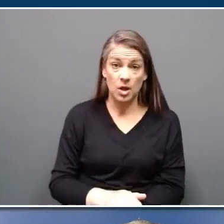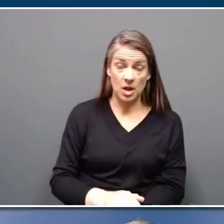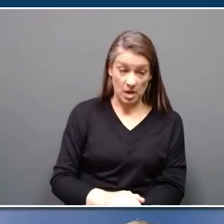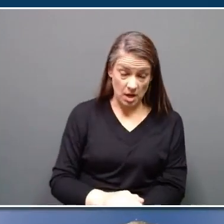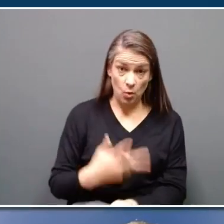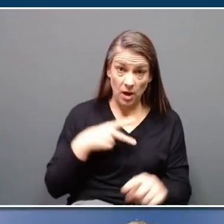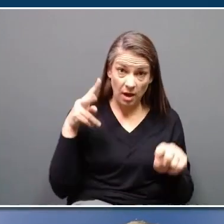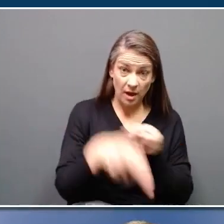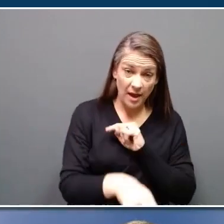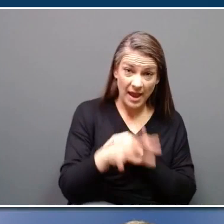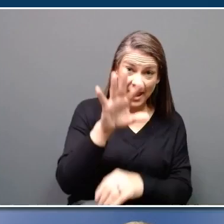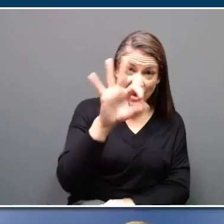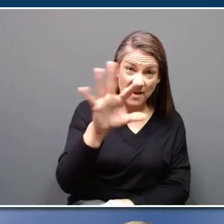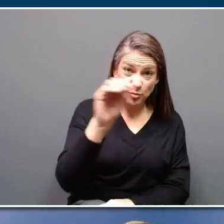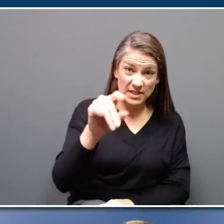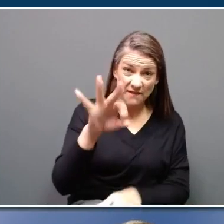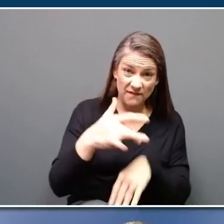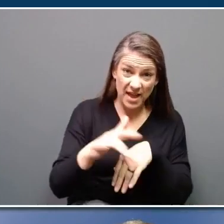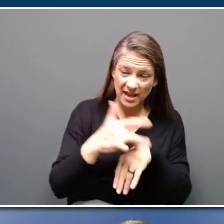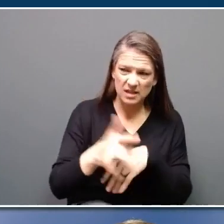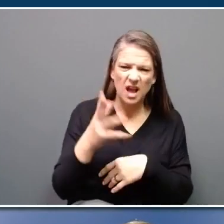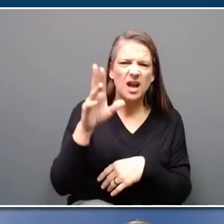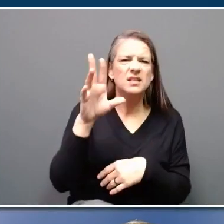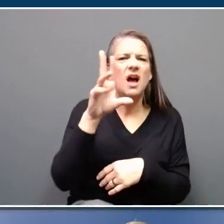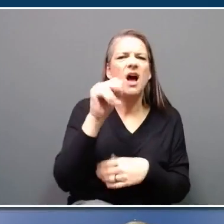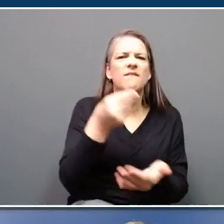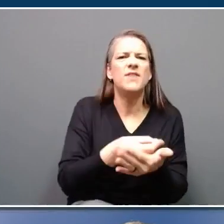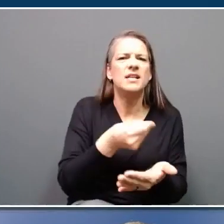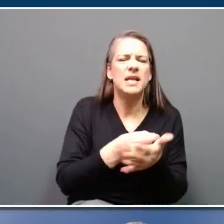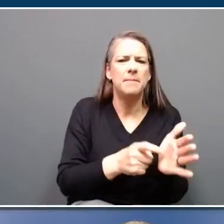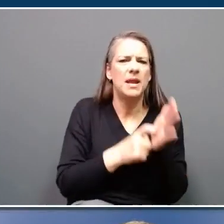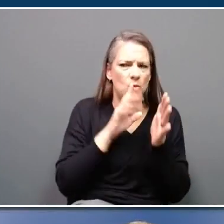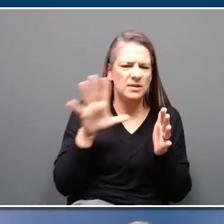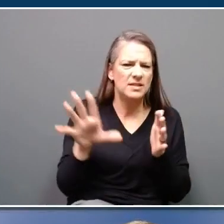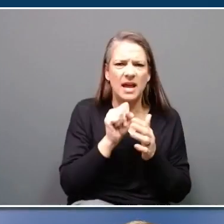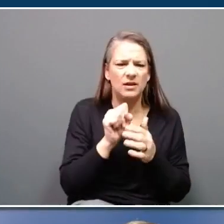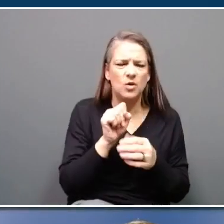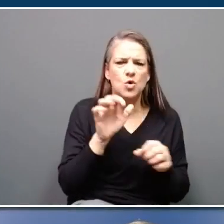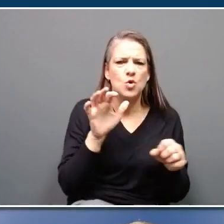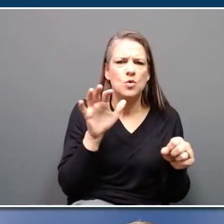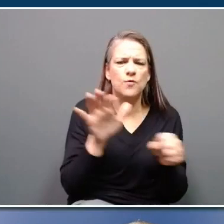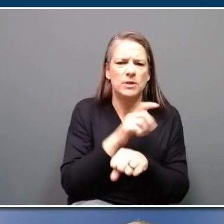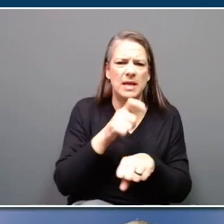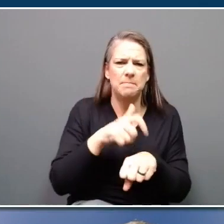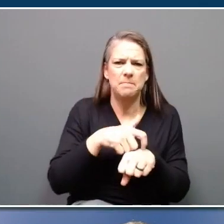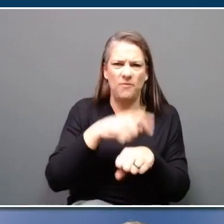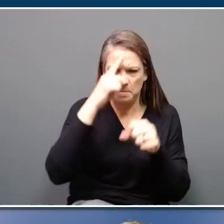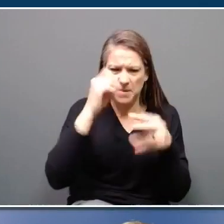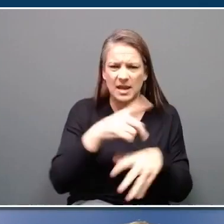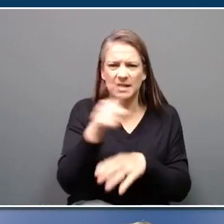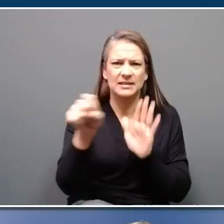vacant positions, I mean, it's an unfunded mandate that will take the full amount of time of numerous state